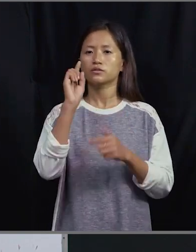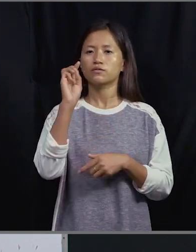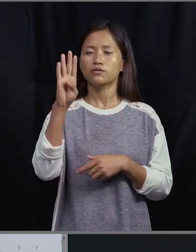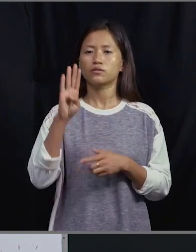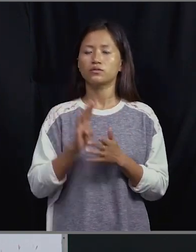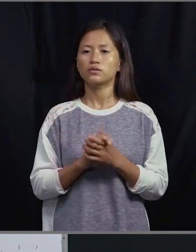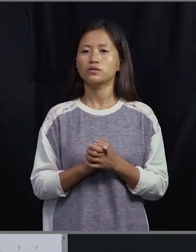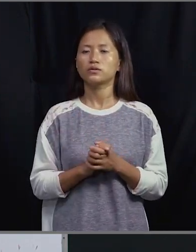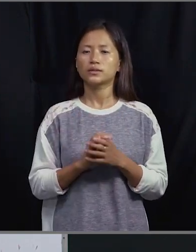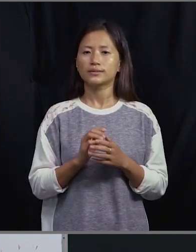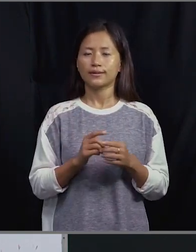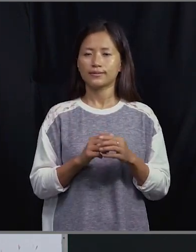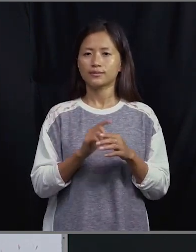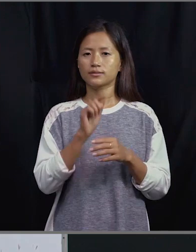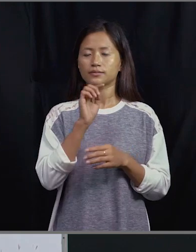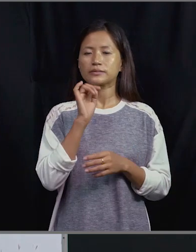is 16.